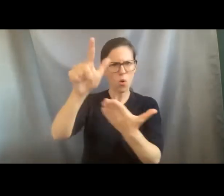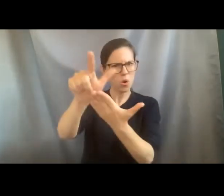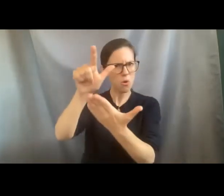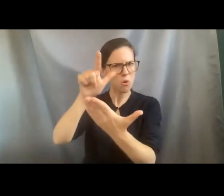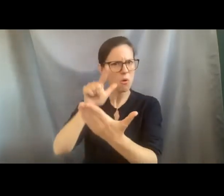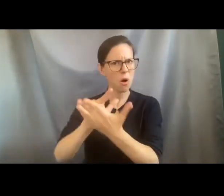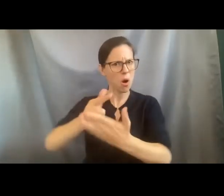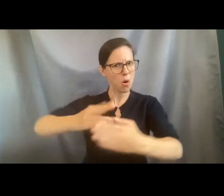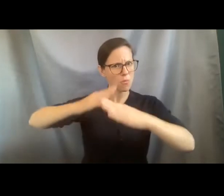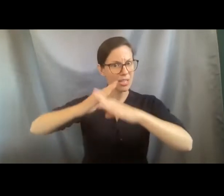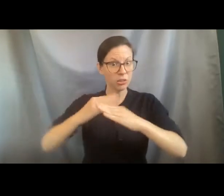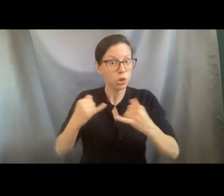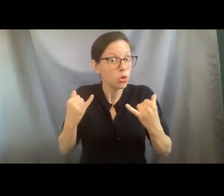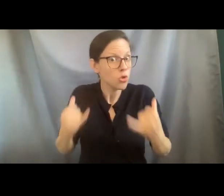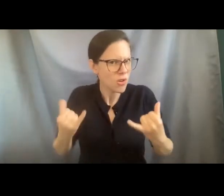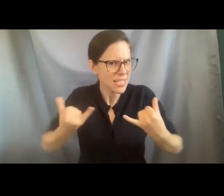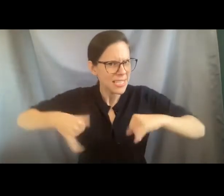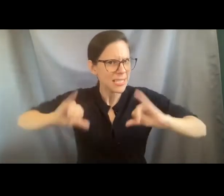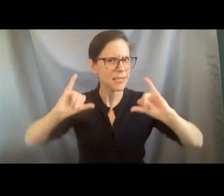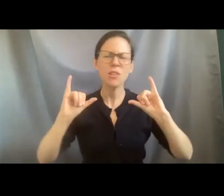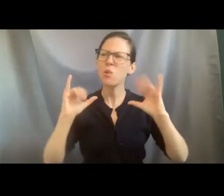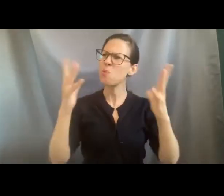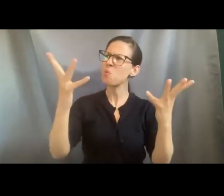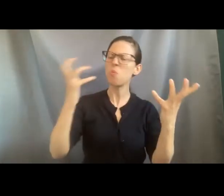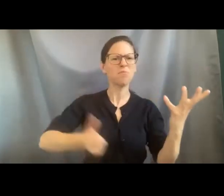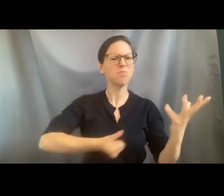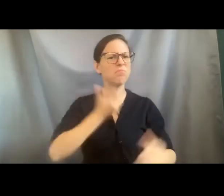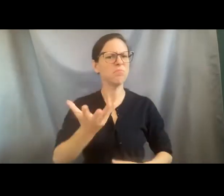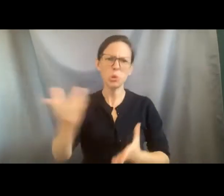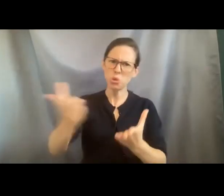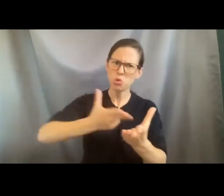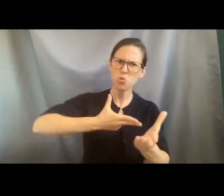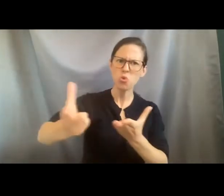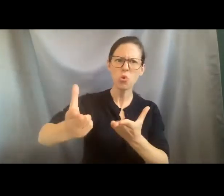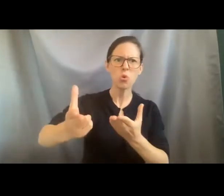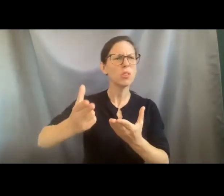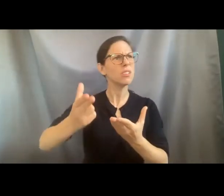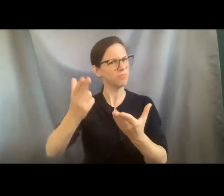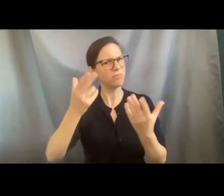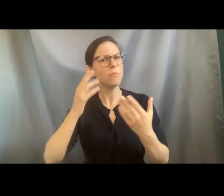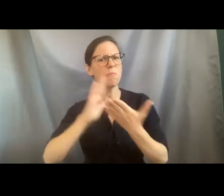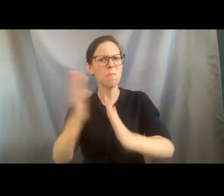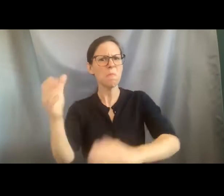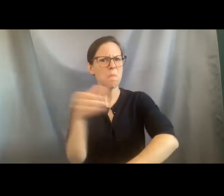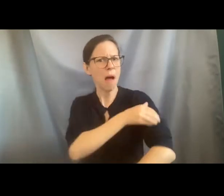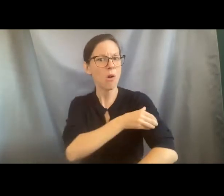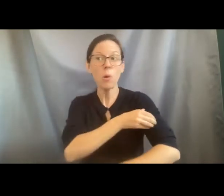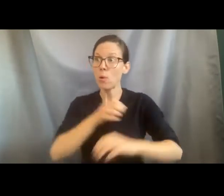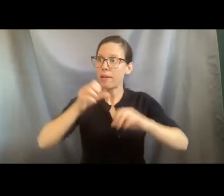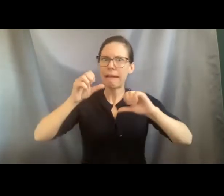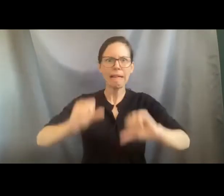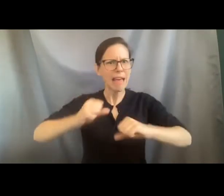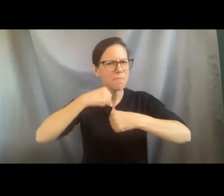protections, to speak truth to power for what we can create together. And